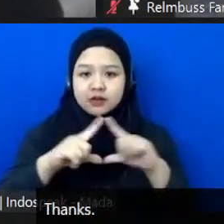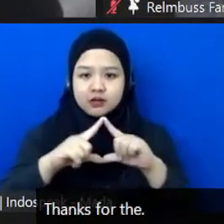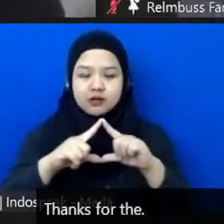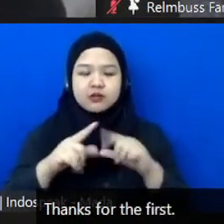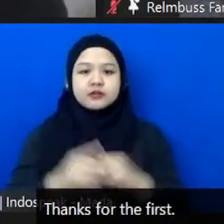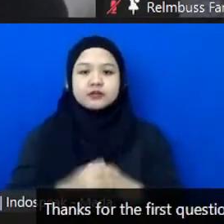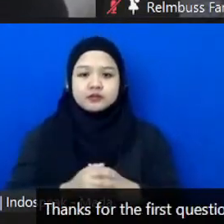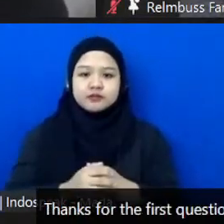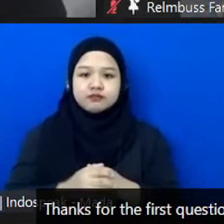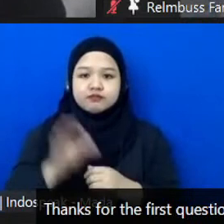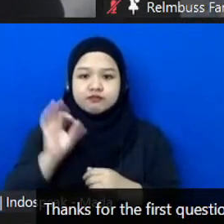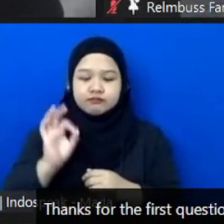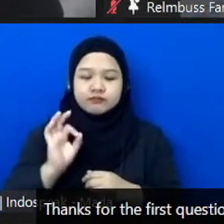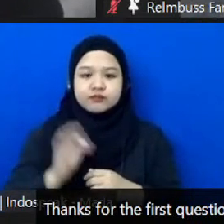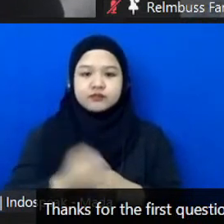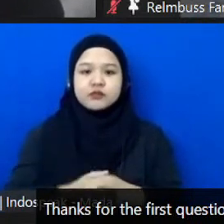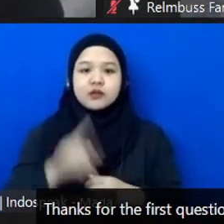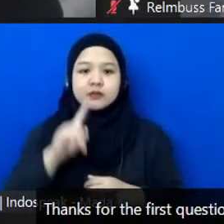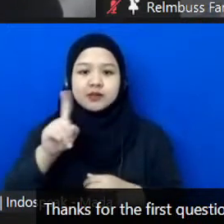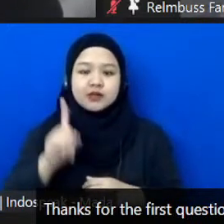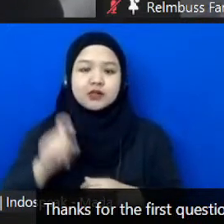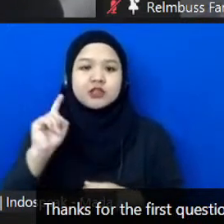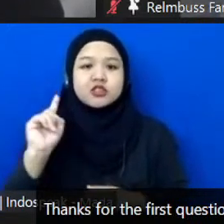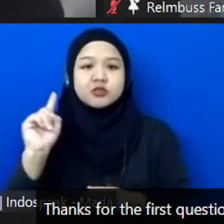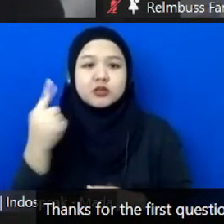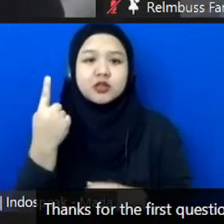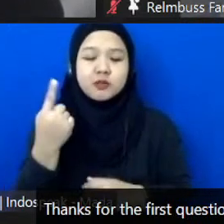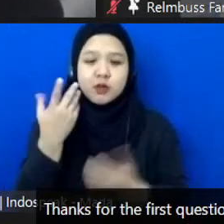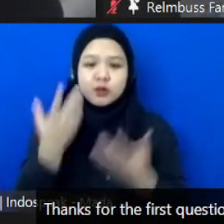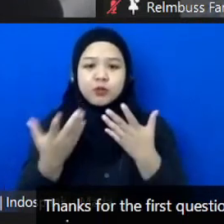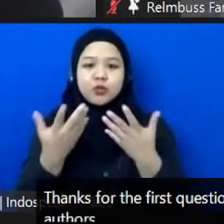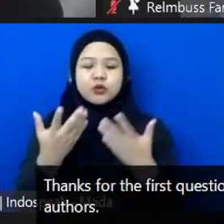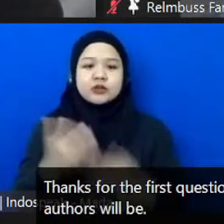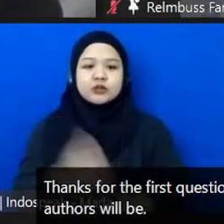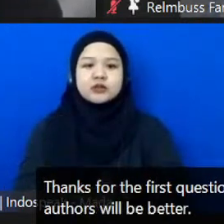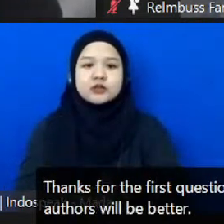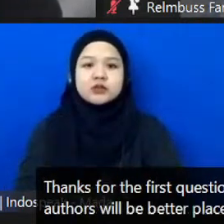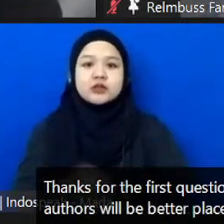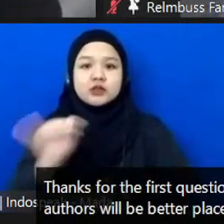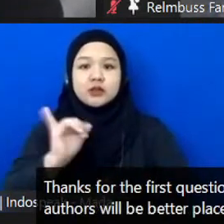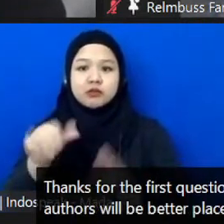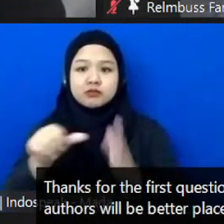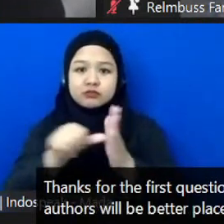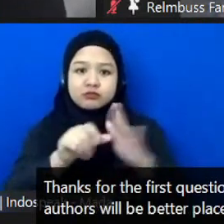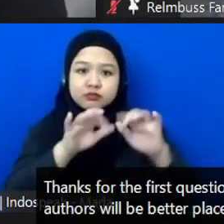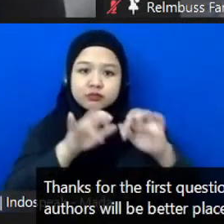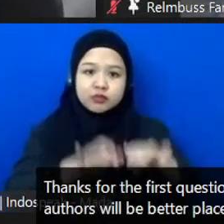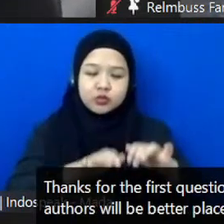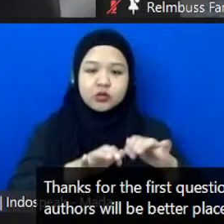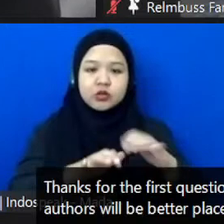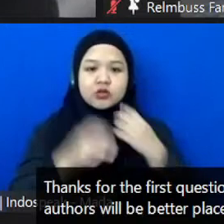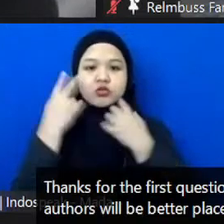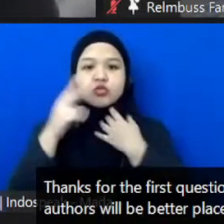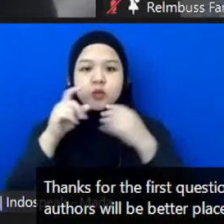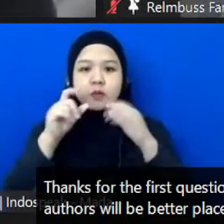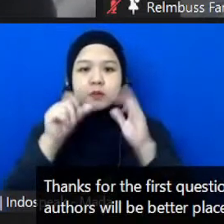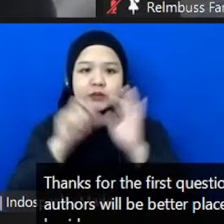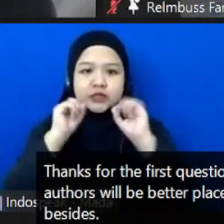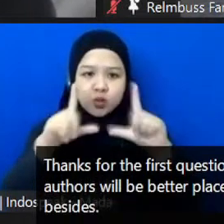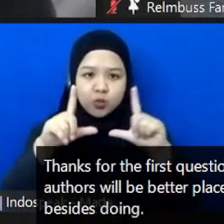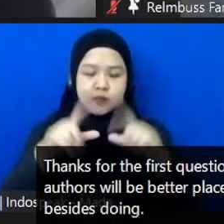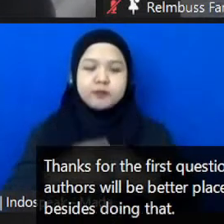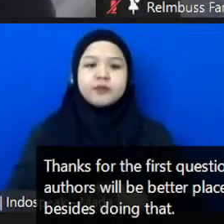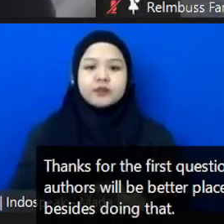first question, I think that some of my co-authors will be better placed to answer it. So we did, besides doing